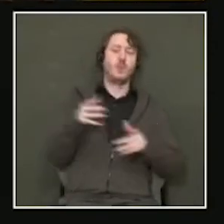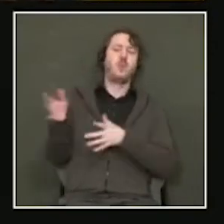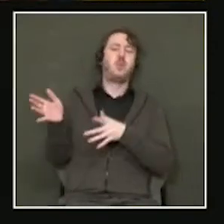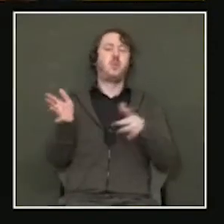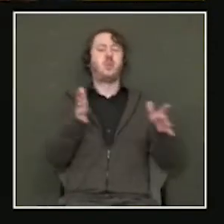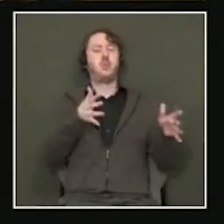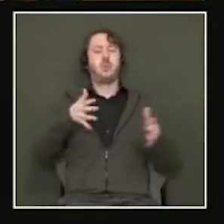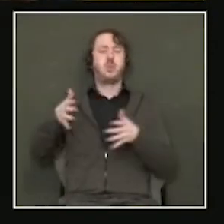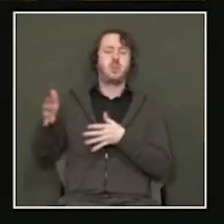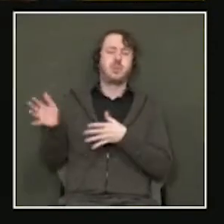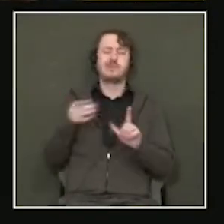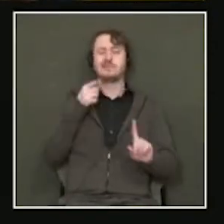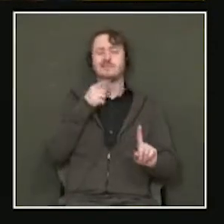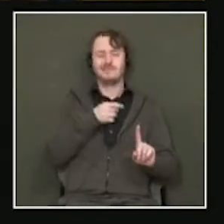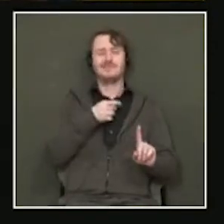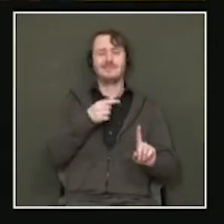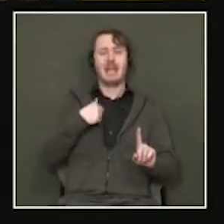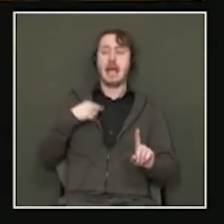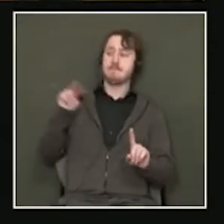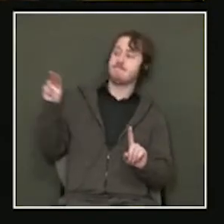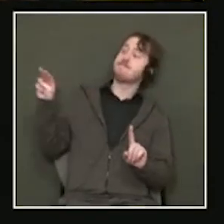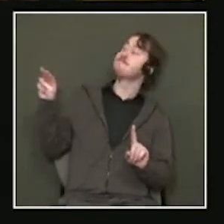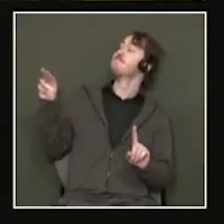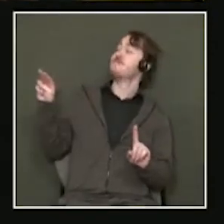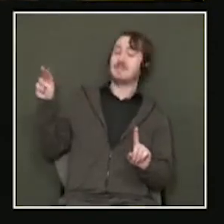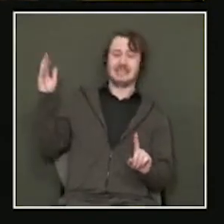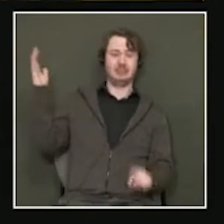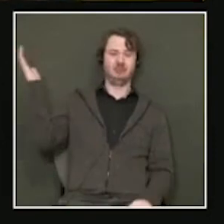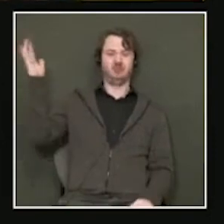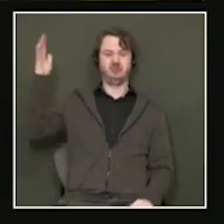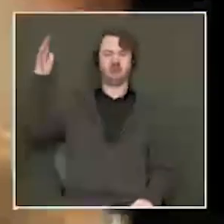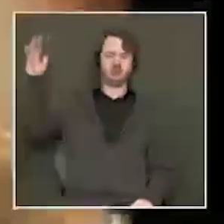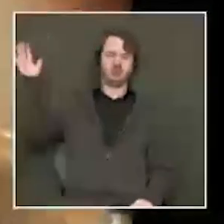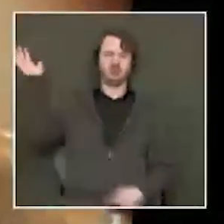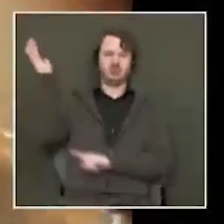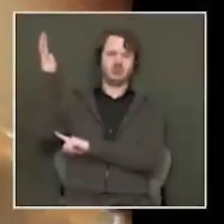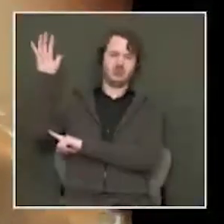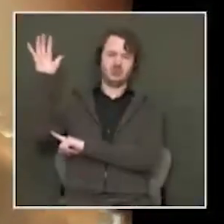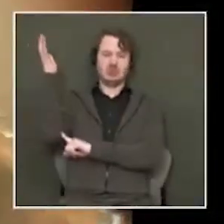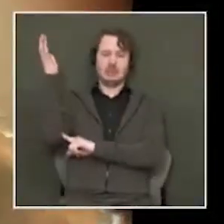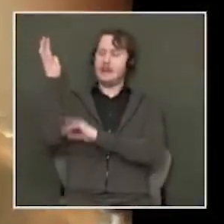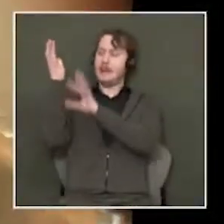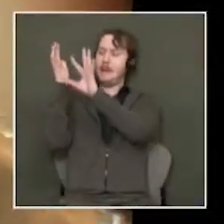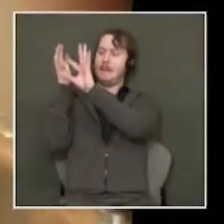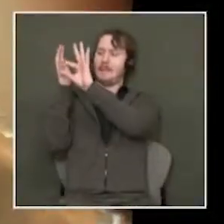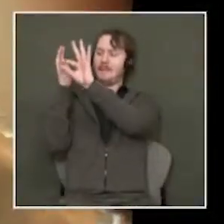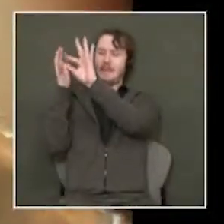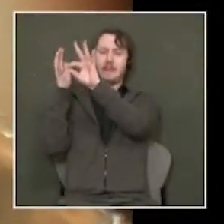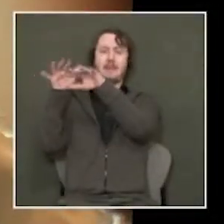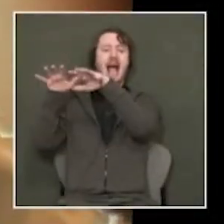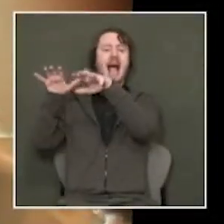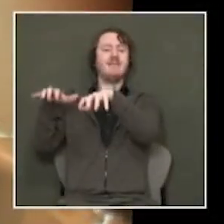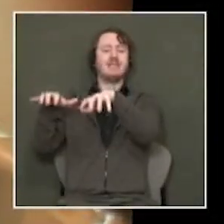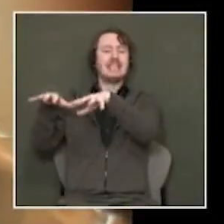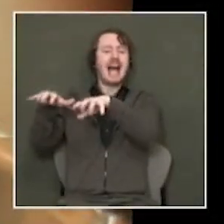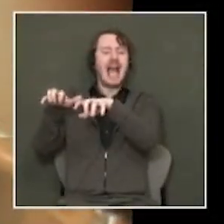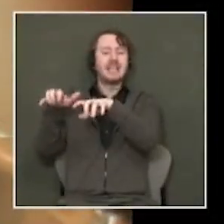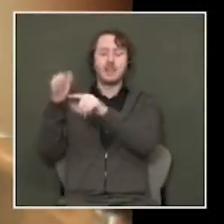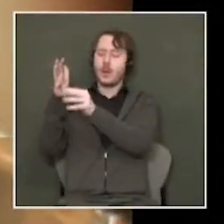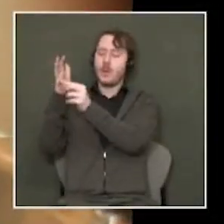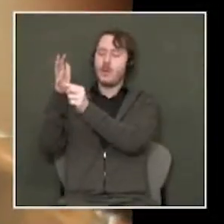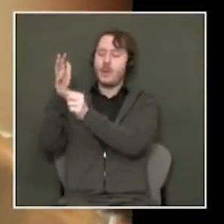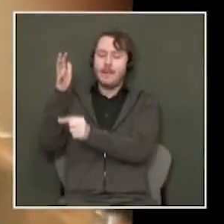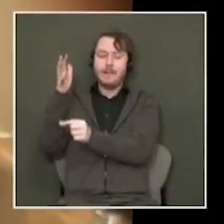you know, I'm just looking outside, and the trees are starting to accumulate ice. So when the trees accumulate ice,